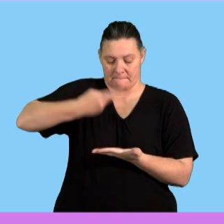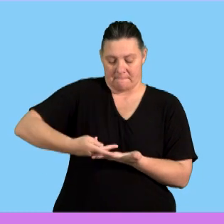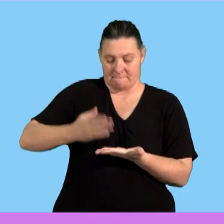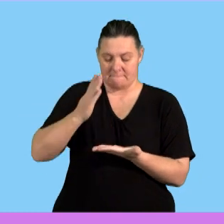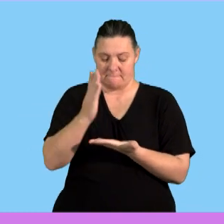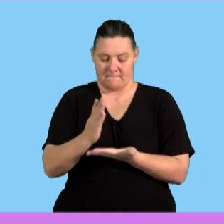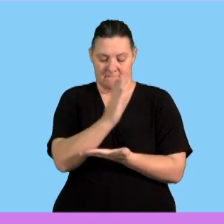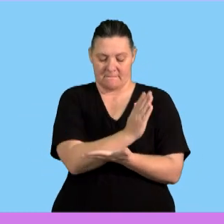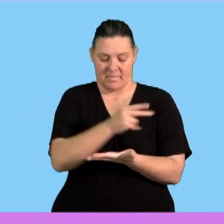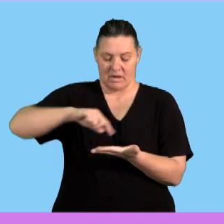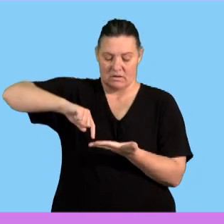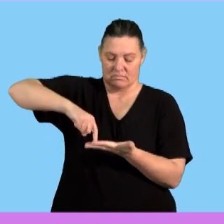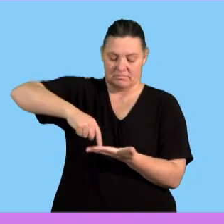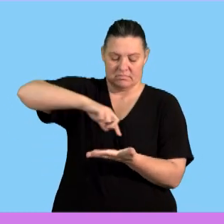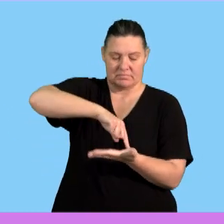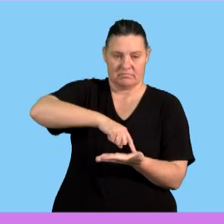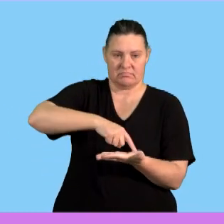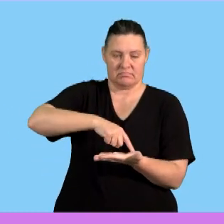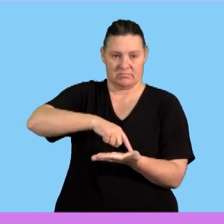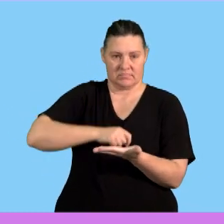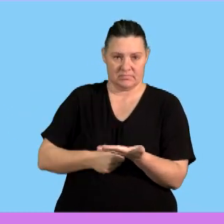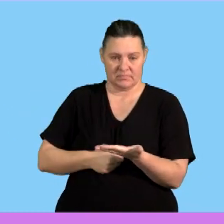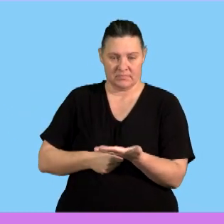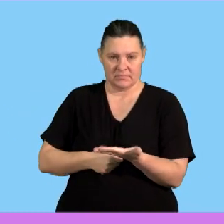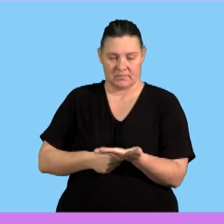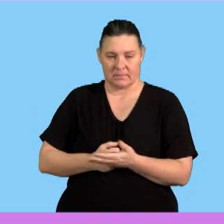of C, which is the wood